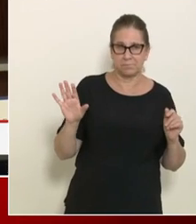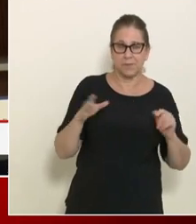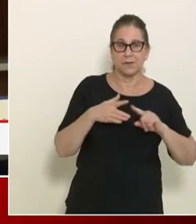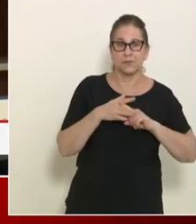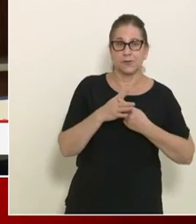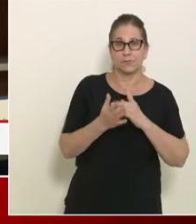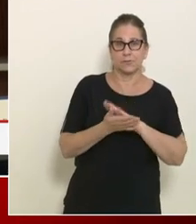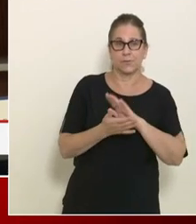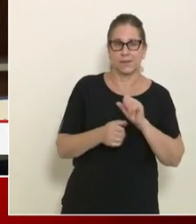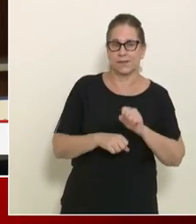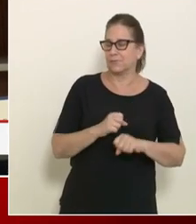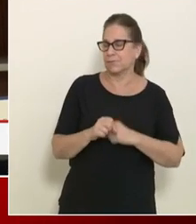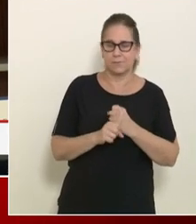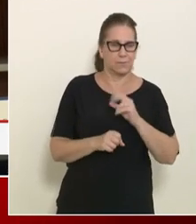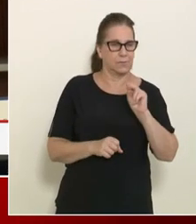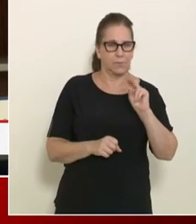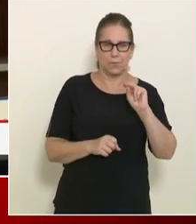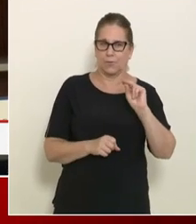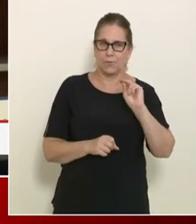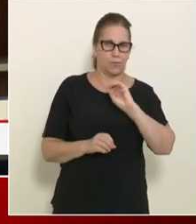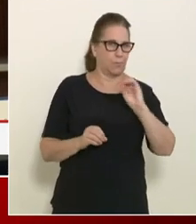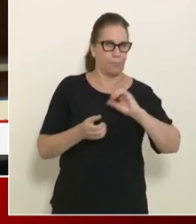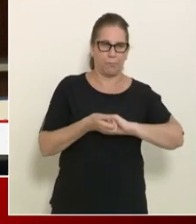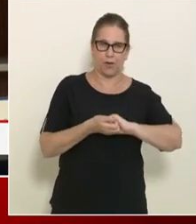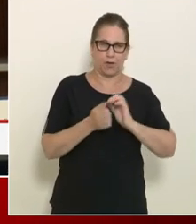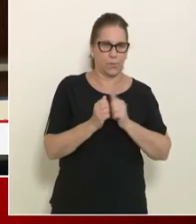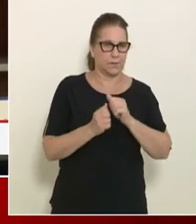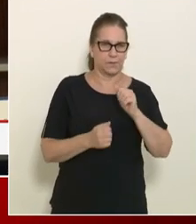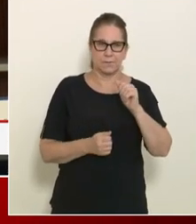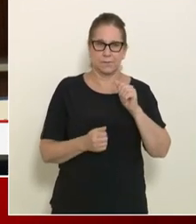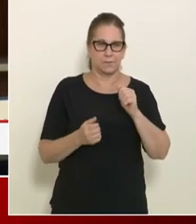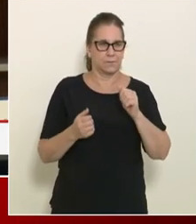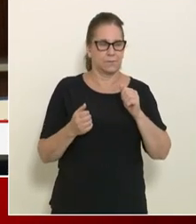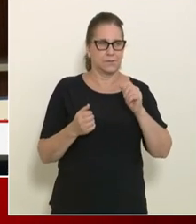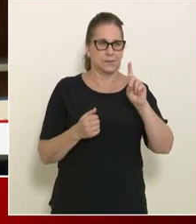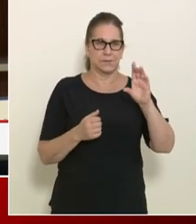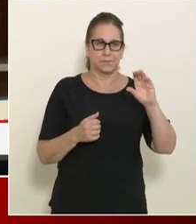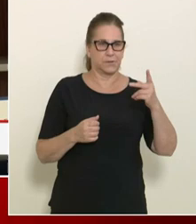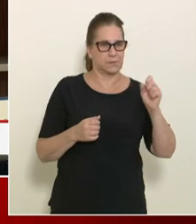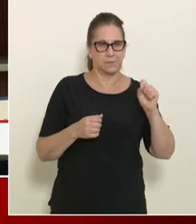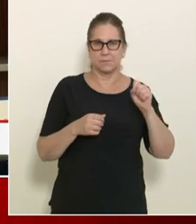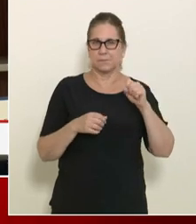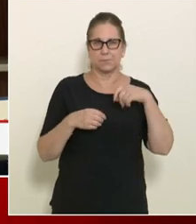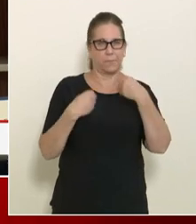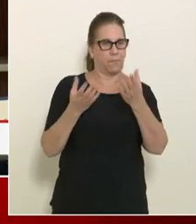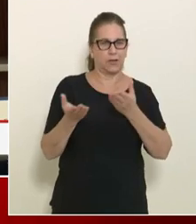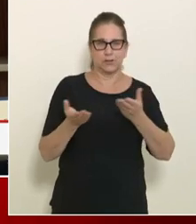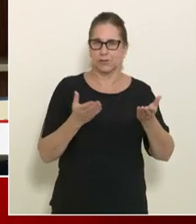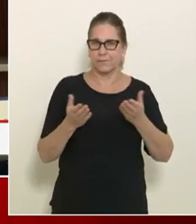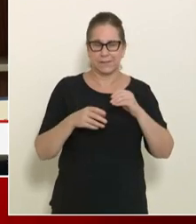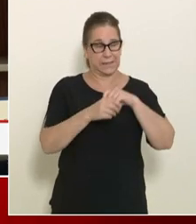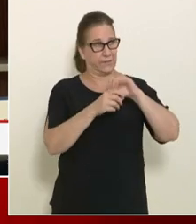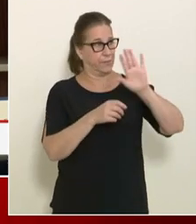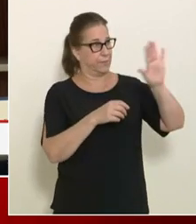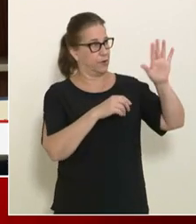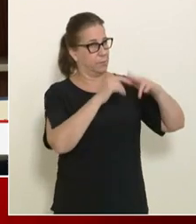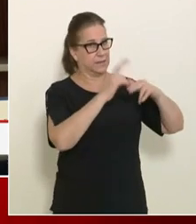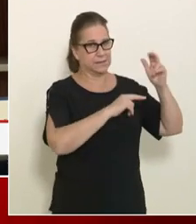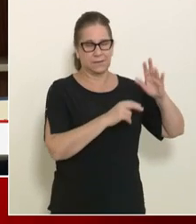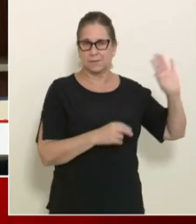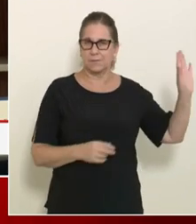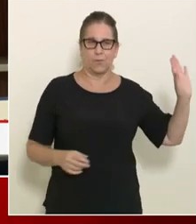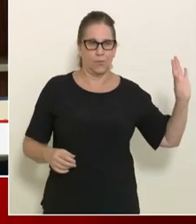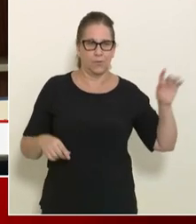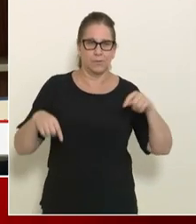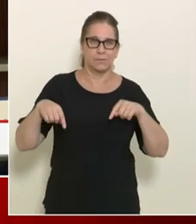we will not have partners providing services in buildings. We will provide information to families at the